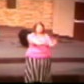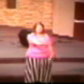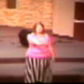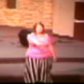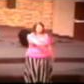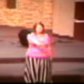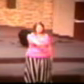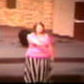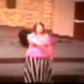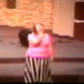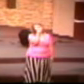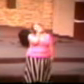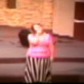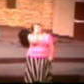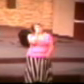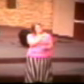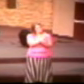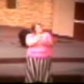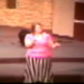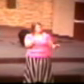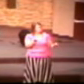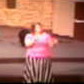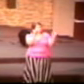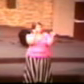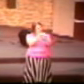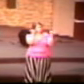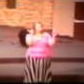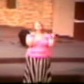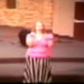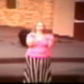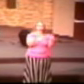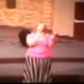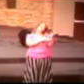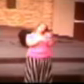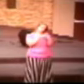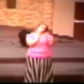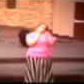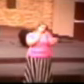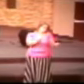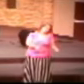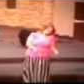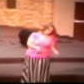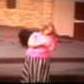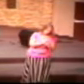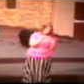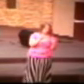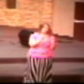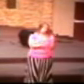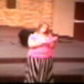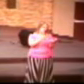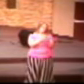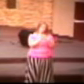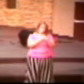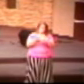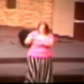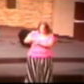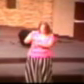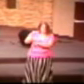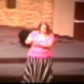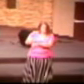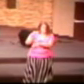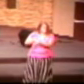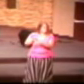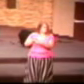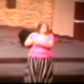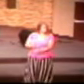And I think it's no coincidence at all that Jesus could have saved the world by himself on